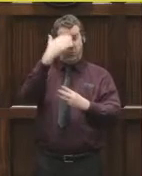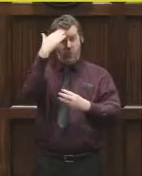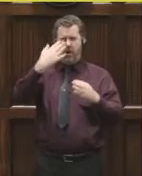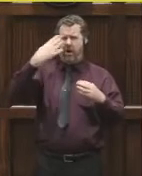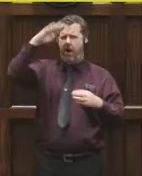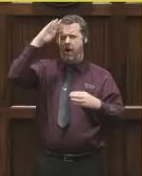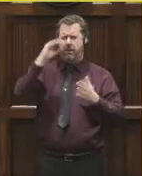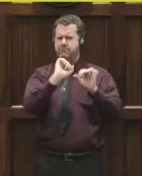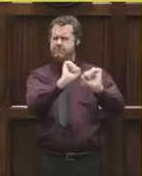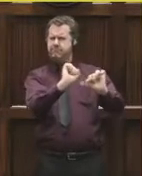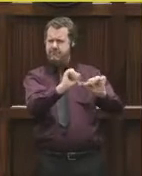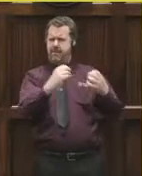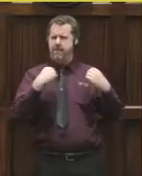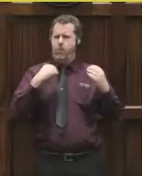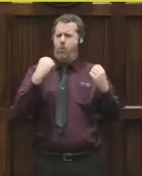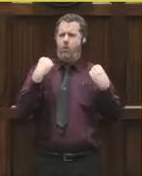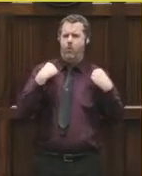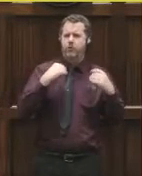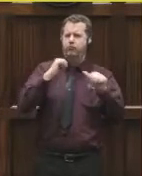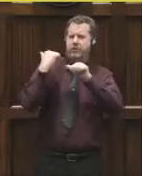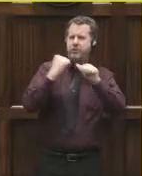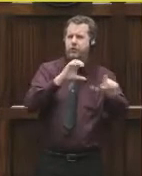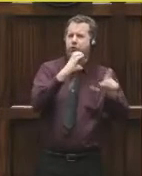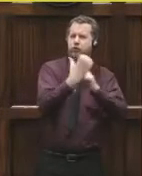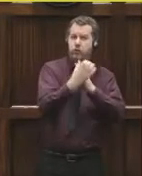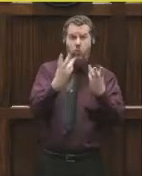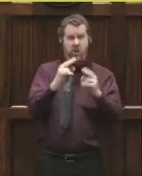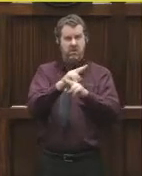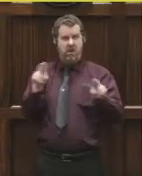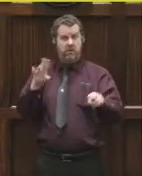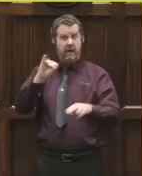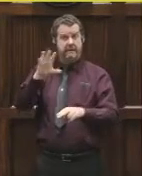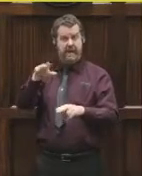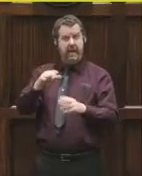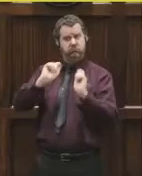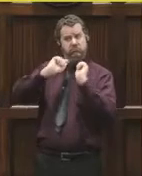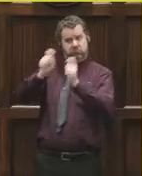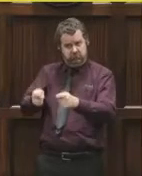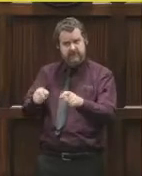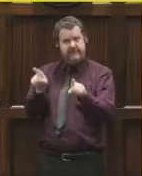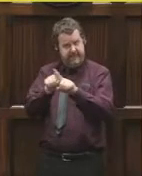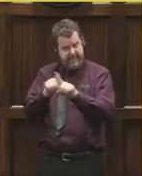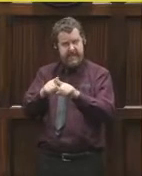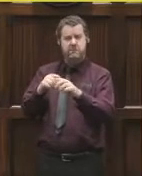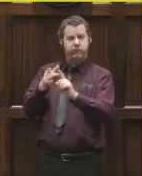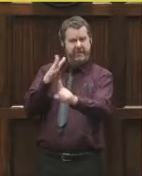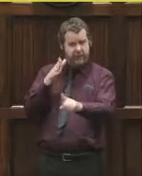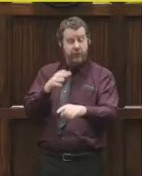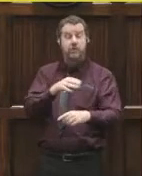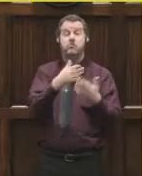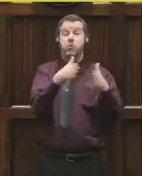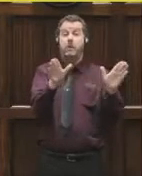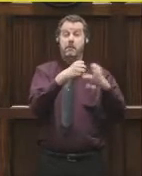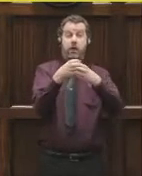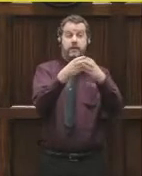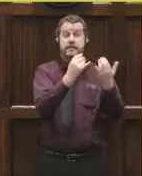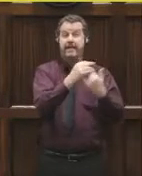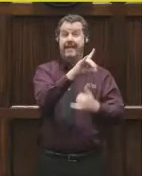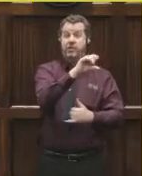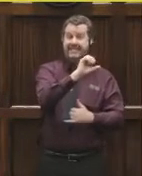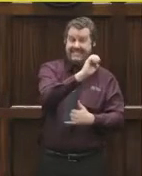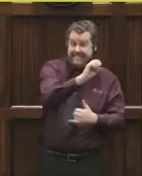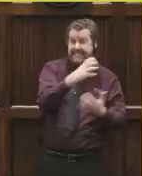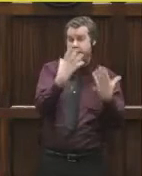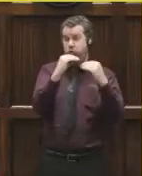we would not give our own sign language the same recognition. Public bodies like the HSE, educational institutions and